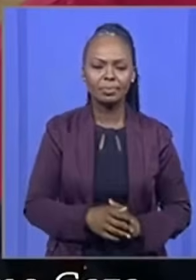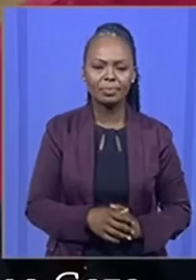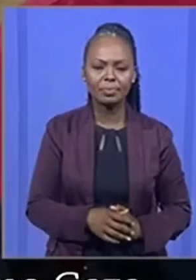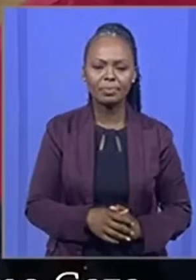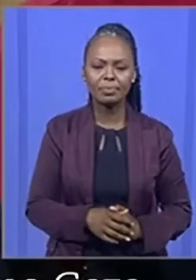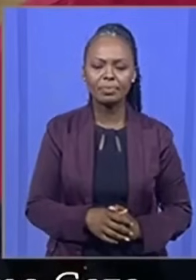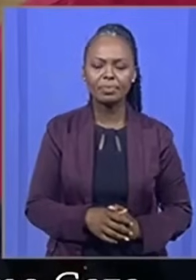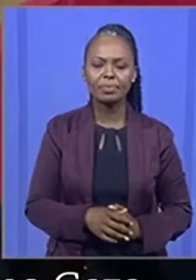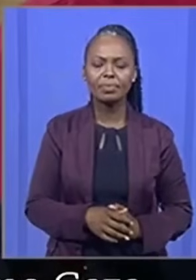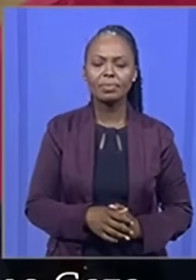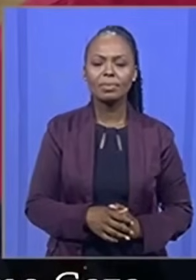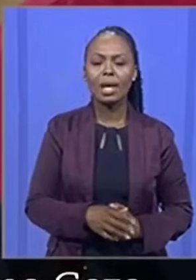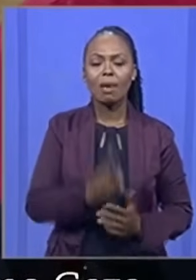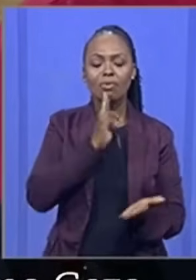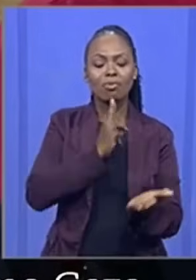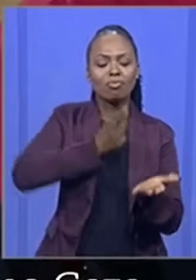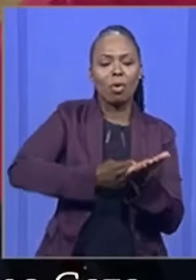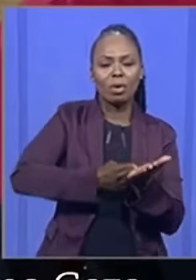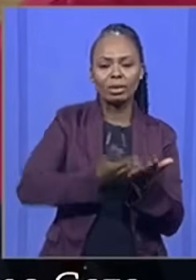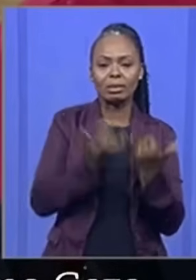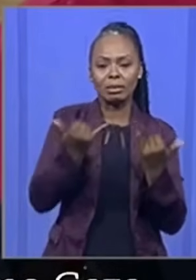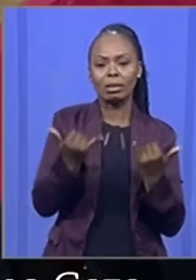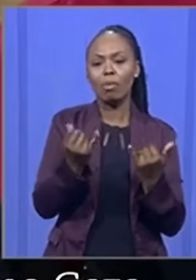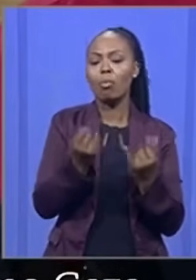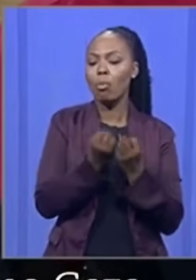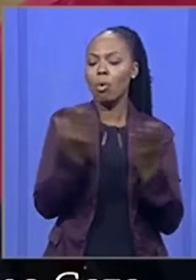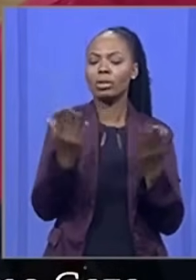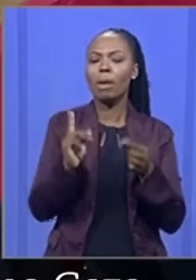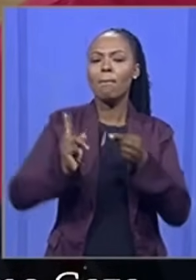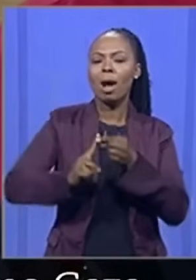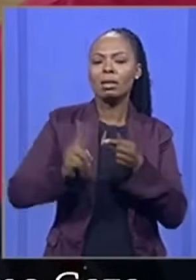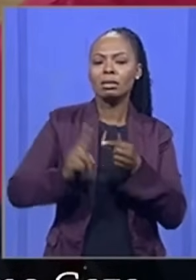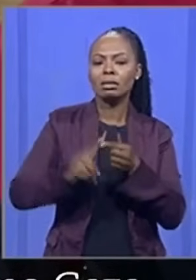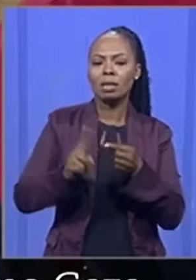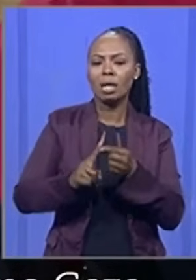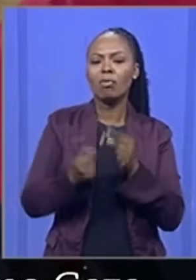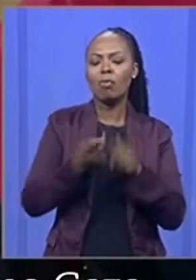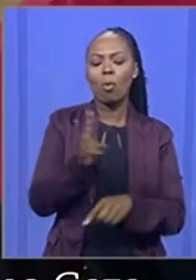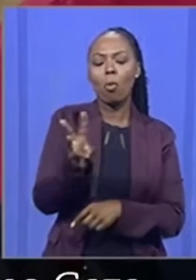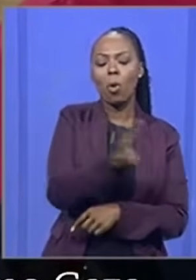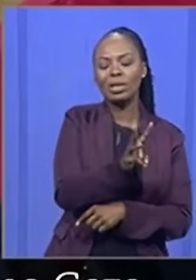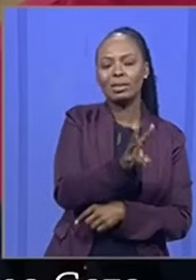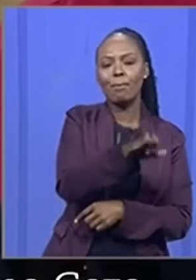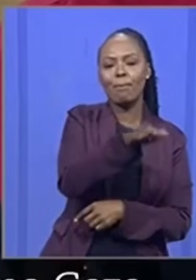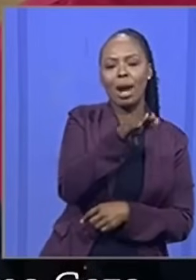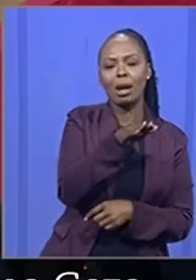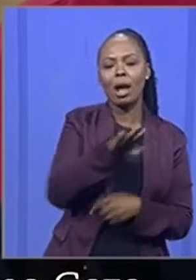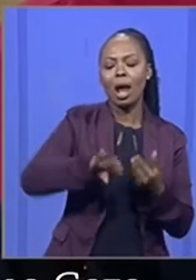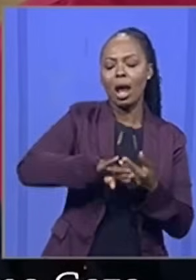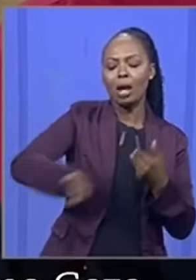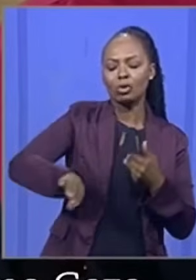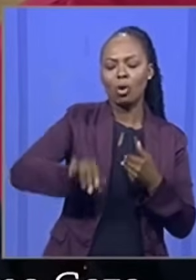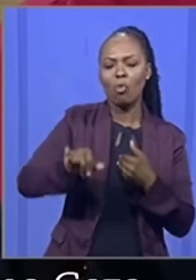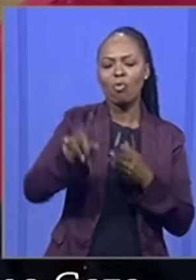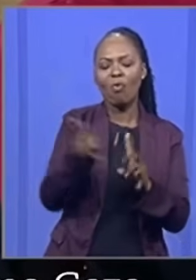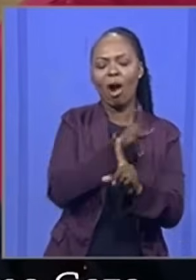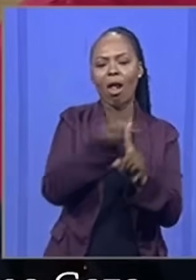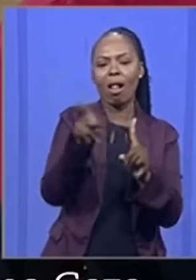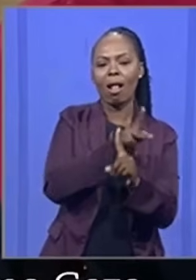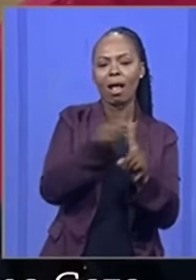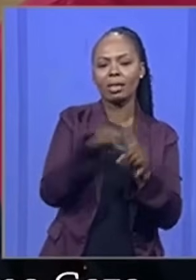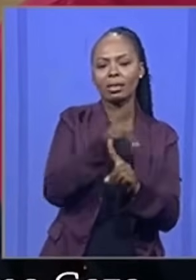And this report continues the escalating violence against Palestinians in the occupied West Bank and the exclusion and the violence against